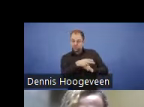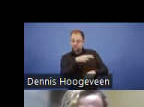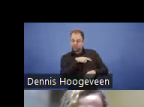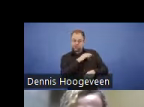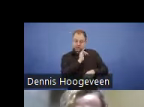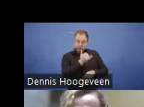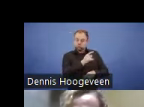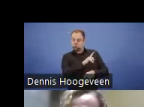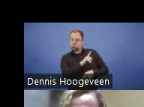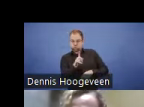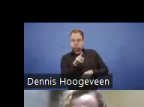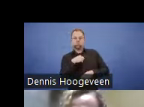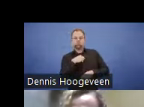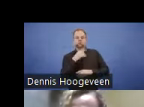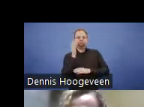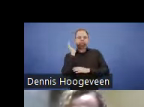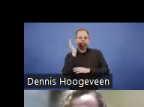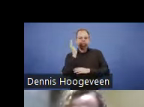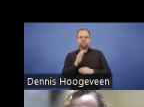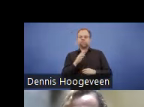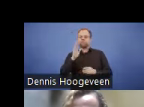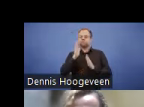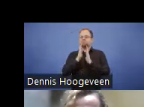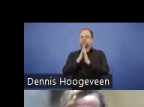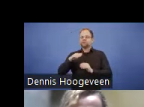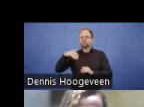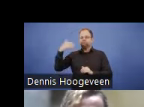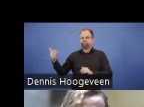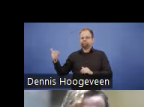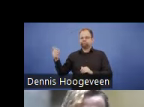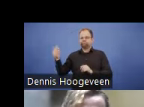I don't see this. Is it visible? No, it doesn't change.